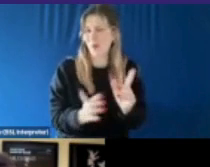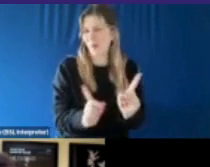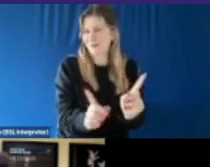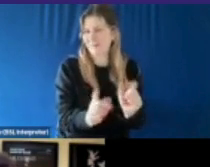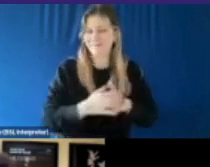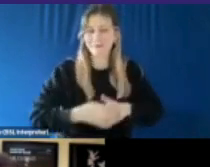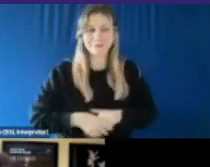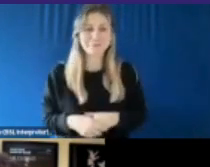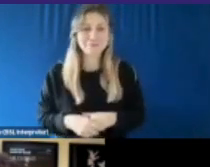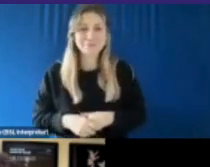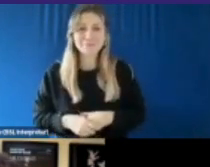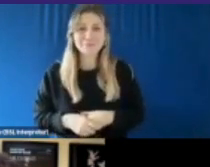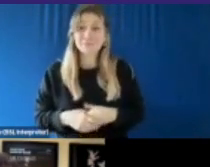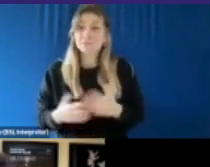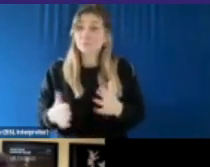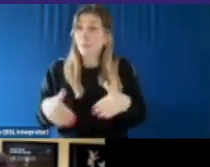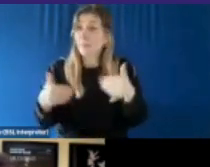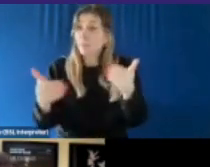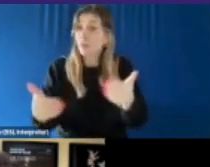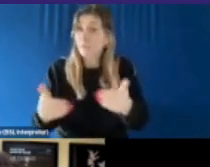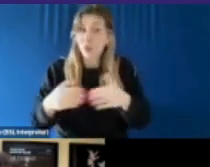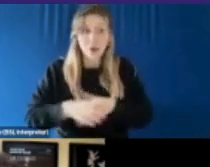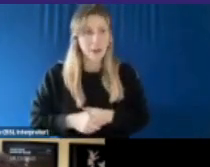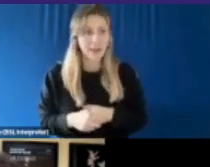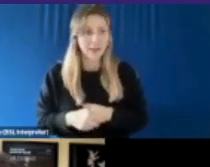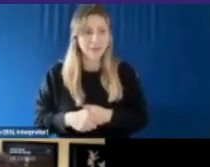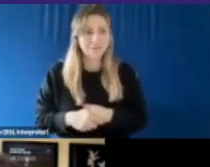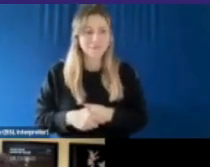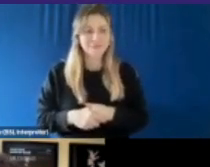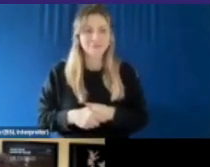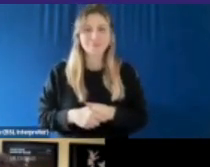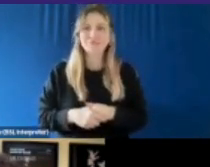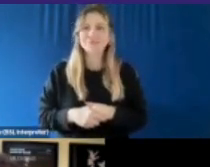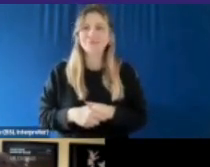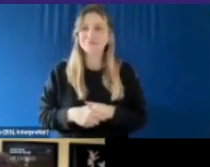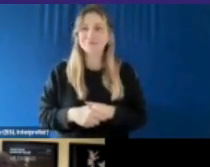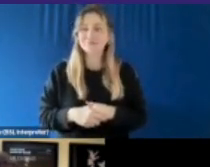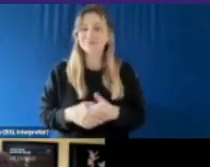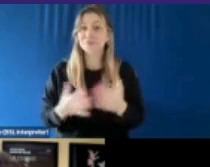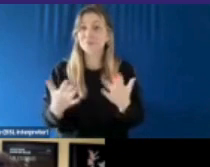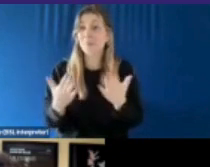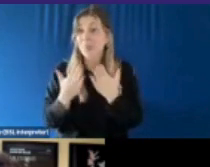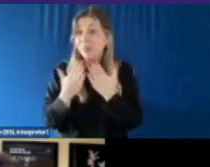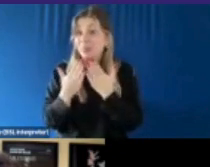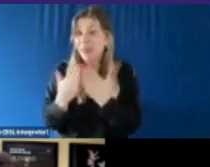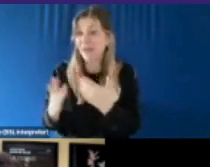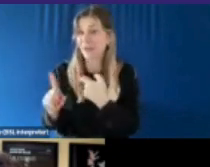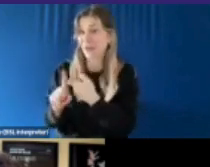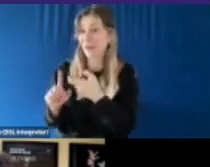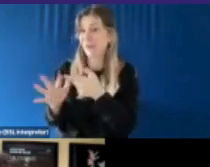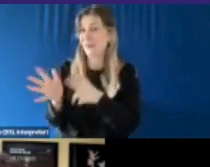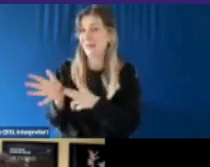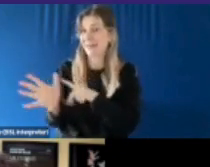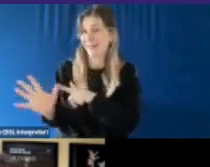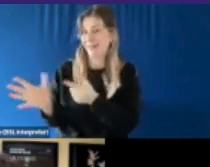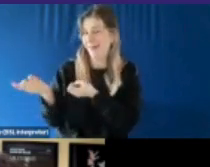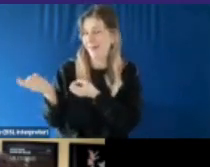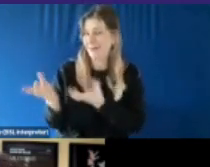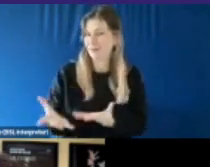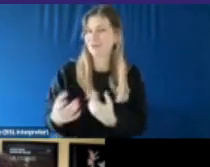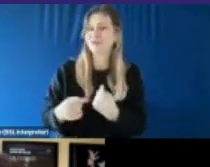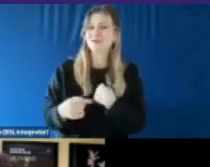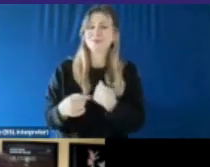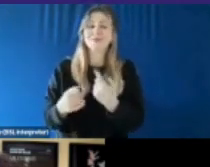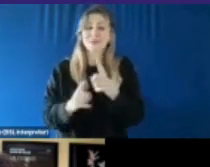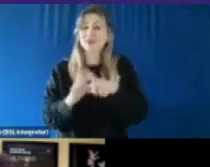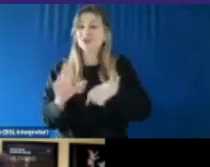So can I move on? Yes. So thanks so much, Kenna, for your introduction. So I'm Jack. For those